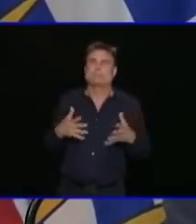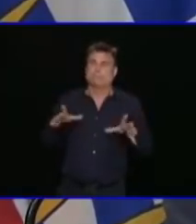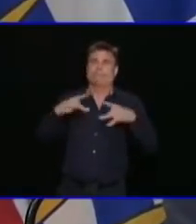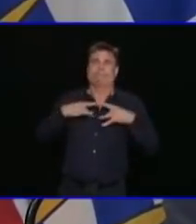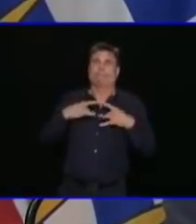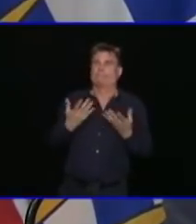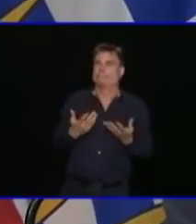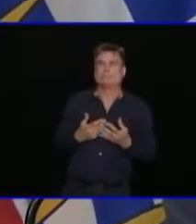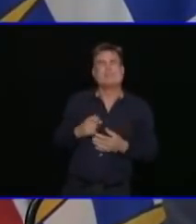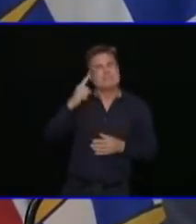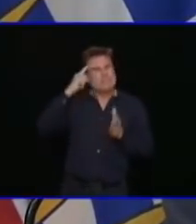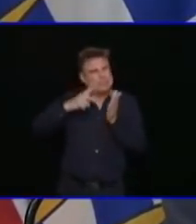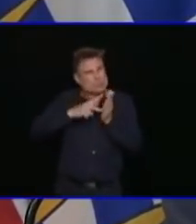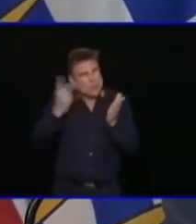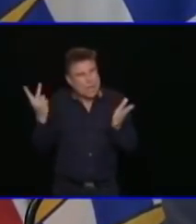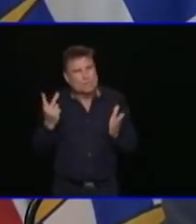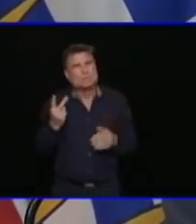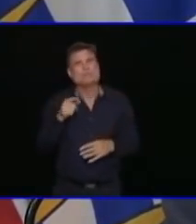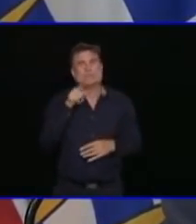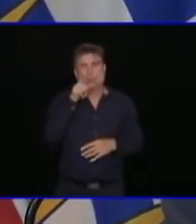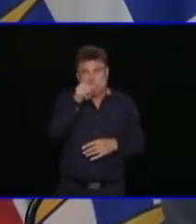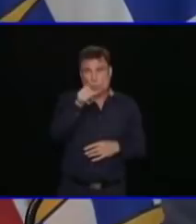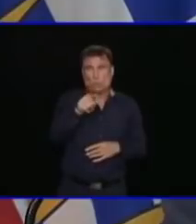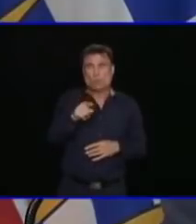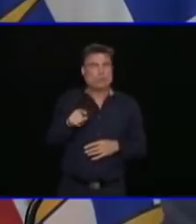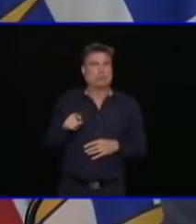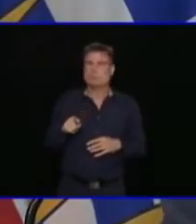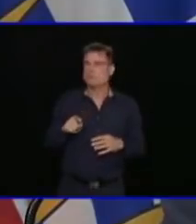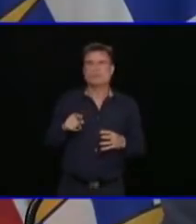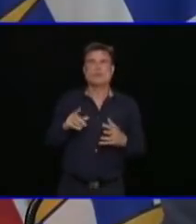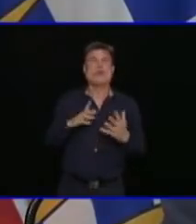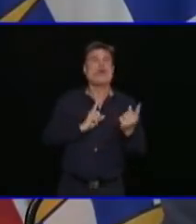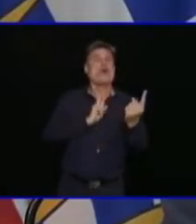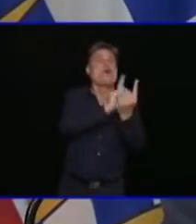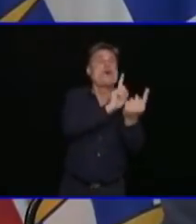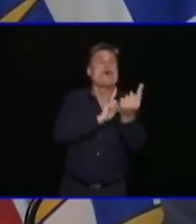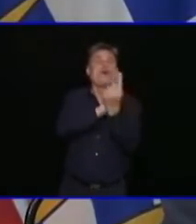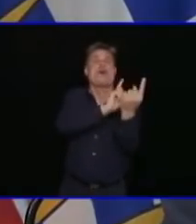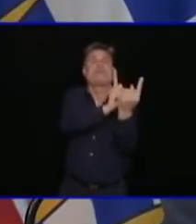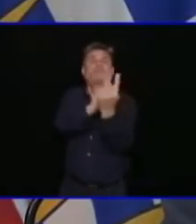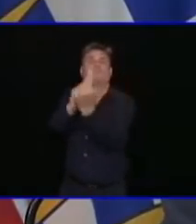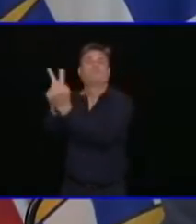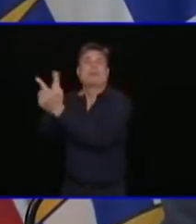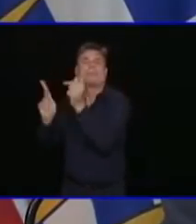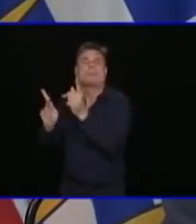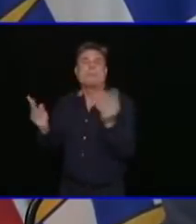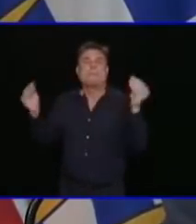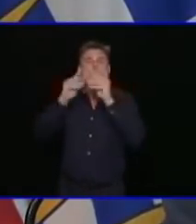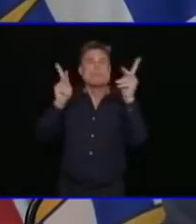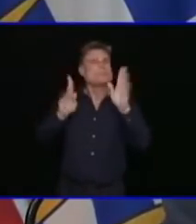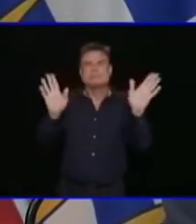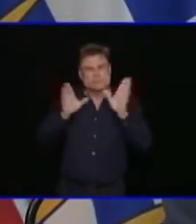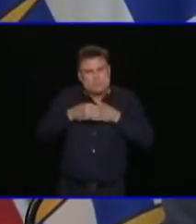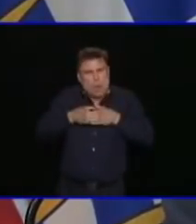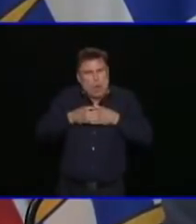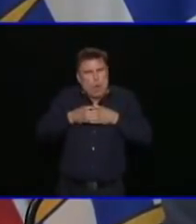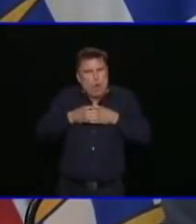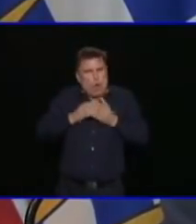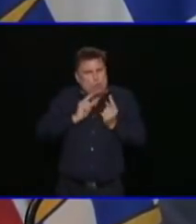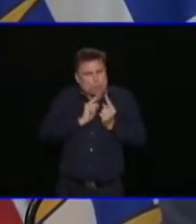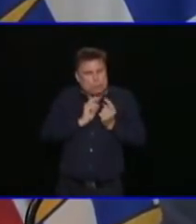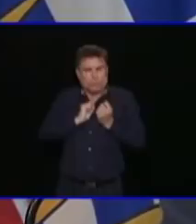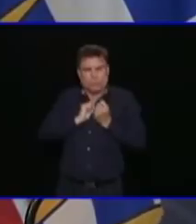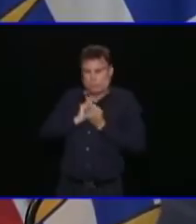Next question is from Farhan Lalji, TSN. Hi, Dr. Henry. Just wanted to touch base and ask about amateur